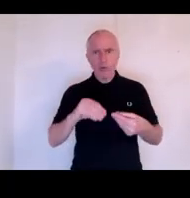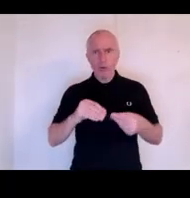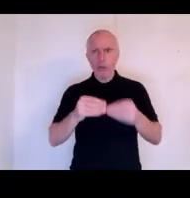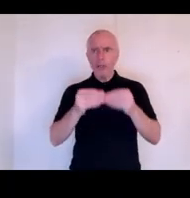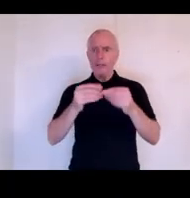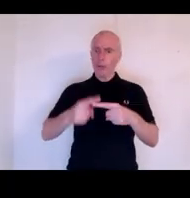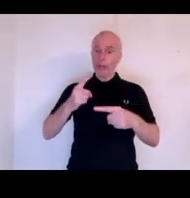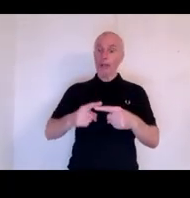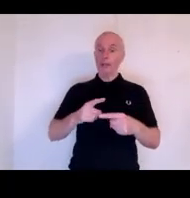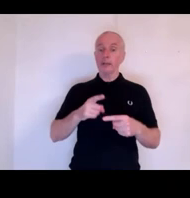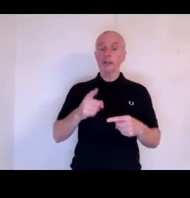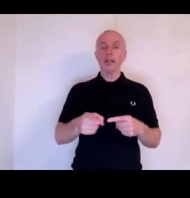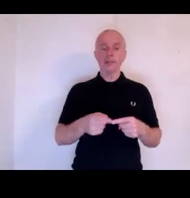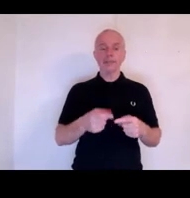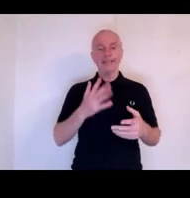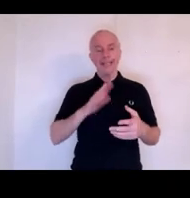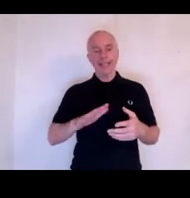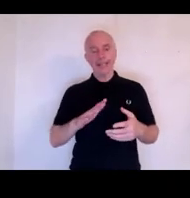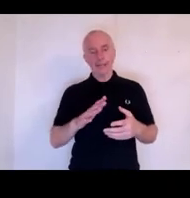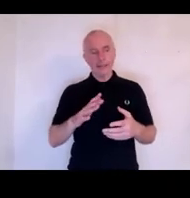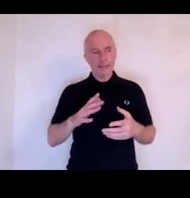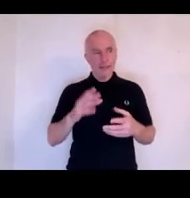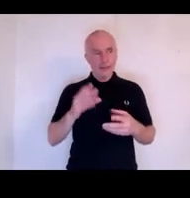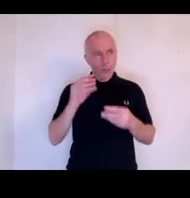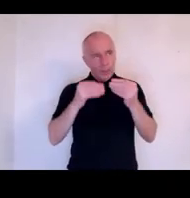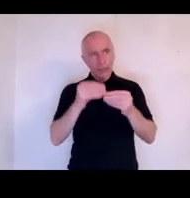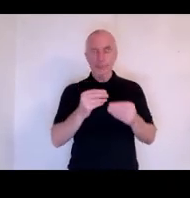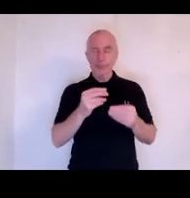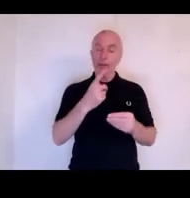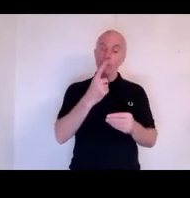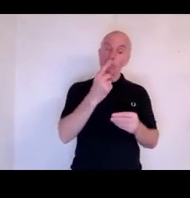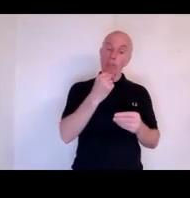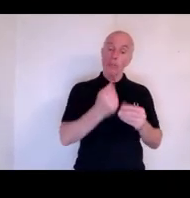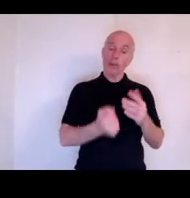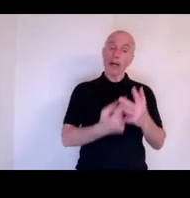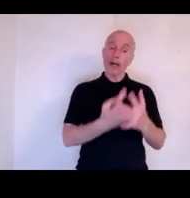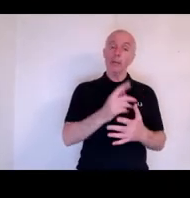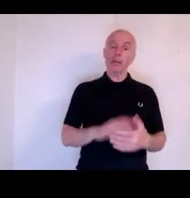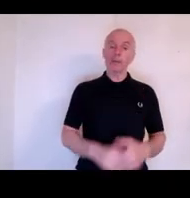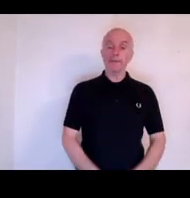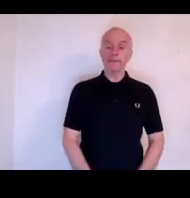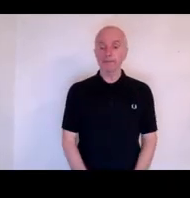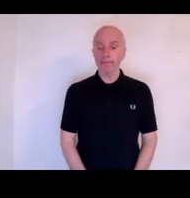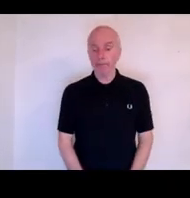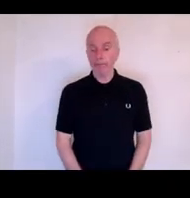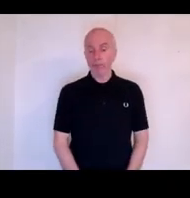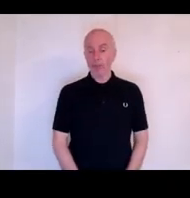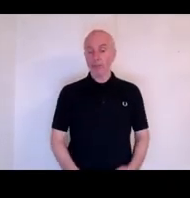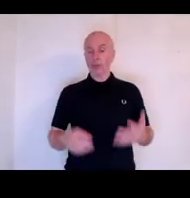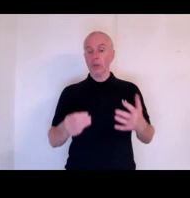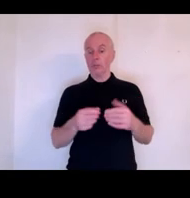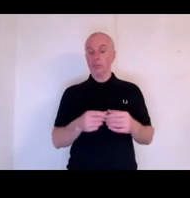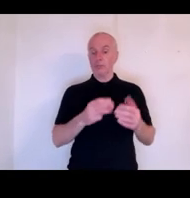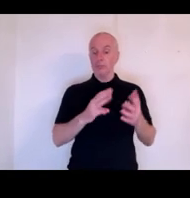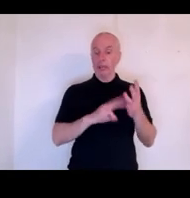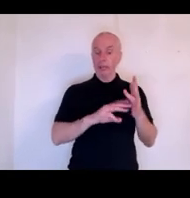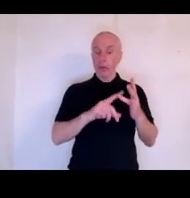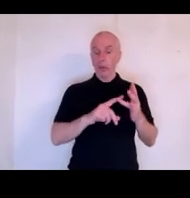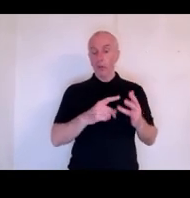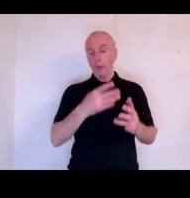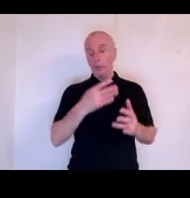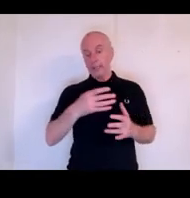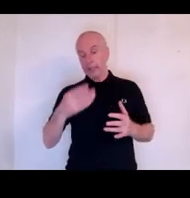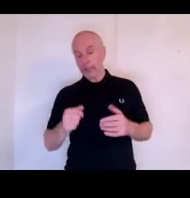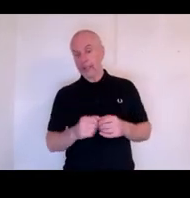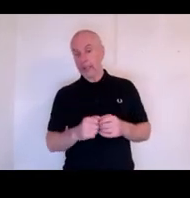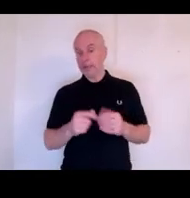probabilities. But equally, to understand that the molybdenum-99 and then the technetium-99m is safe and appropriate to inject